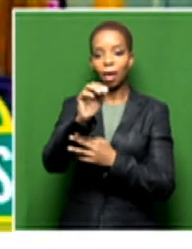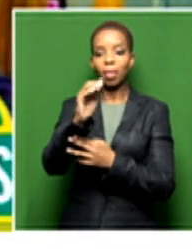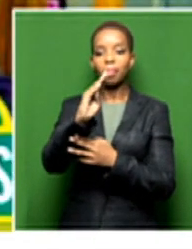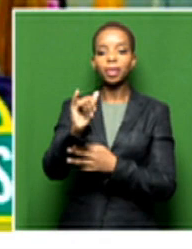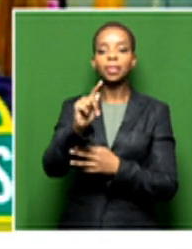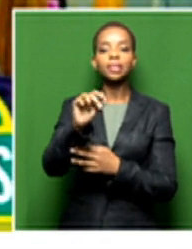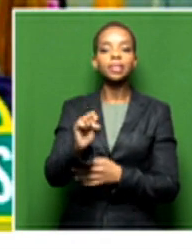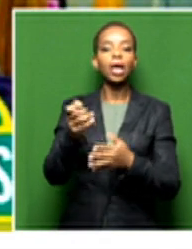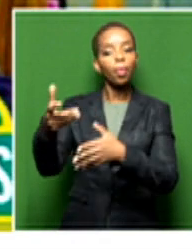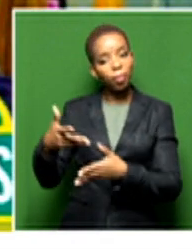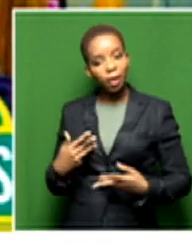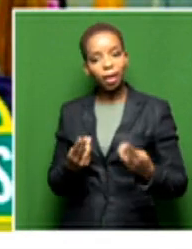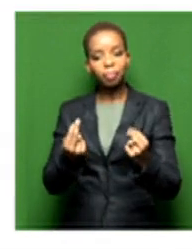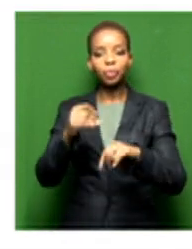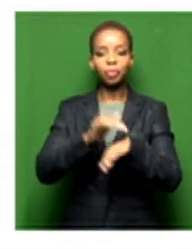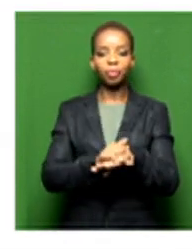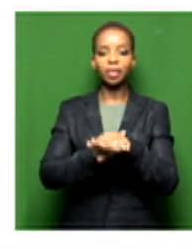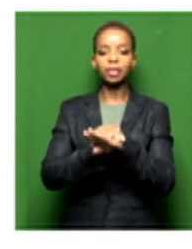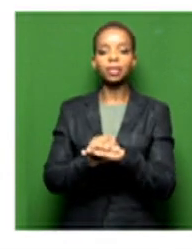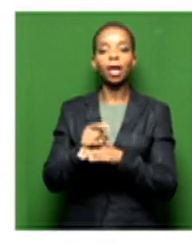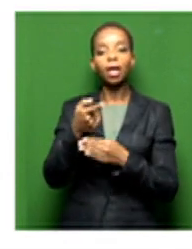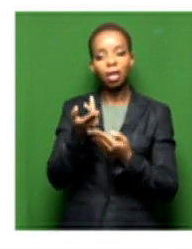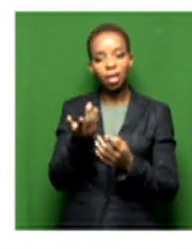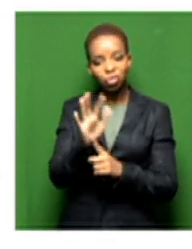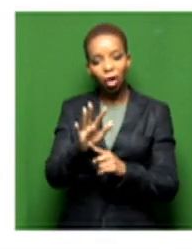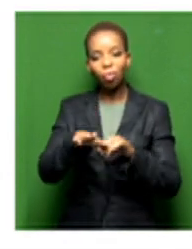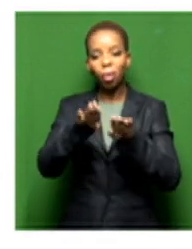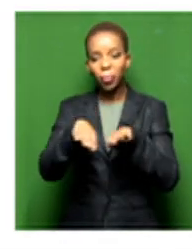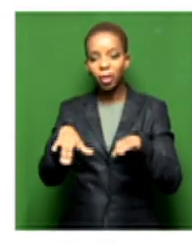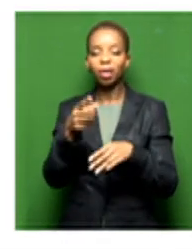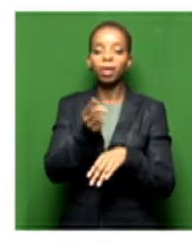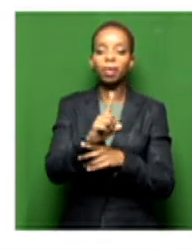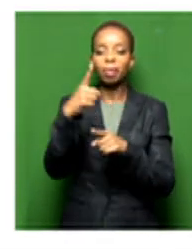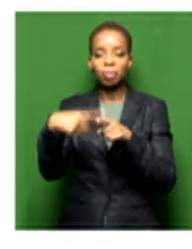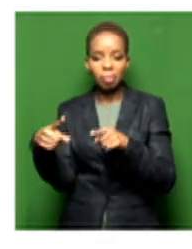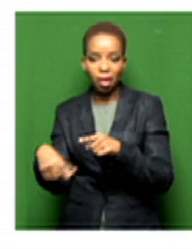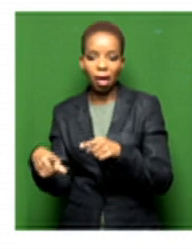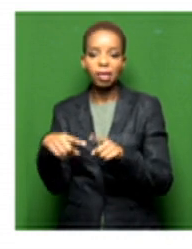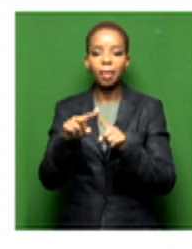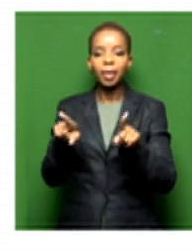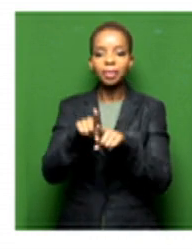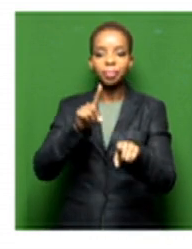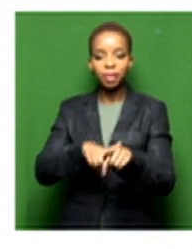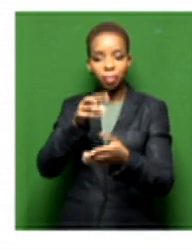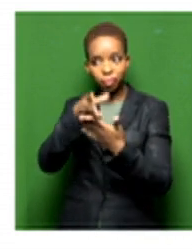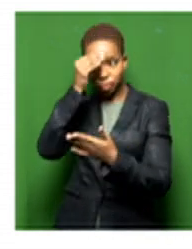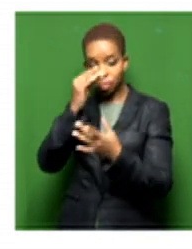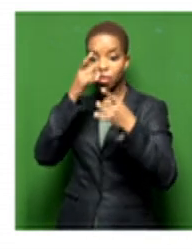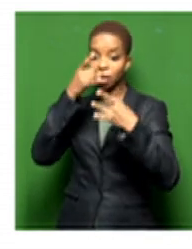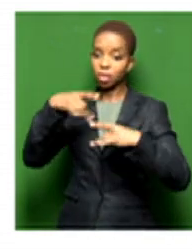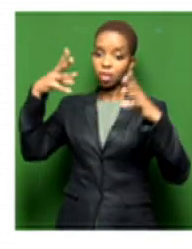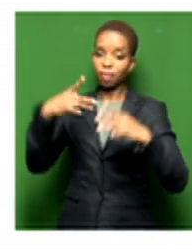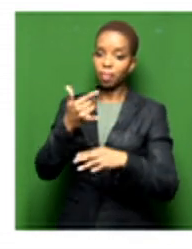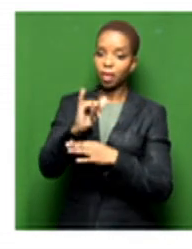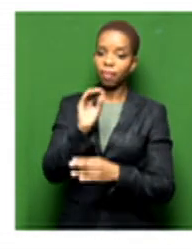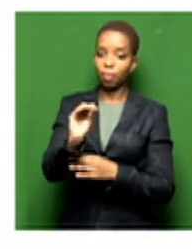to the neighbourhood and explore the world around them through play while learning the importance of not giving up when working through a